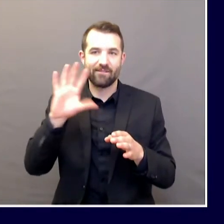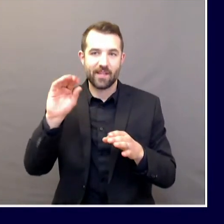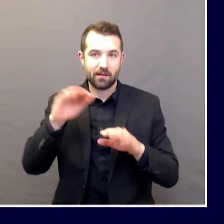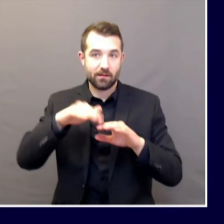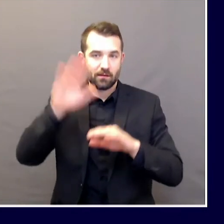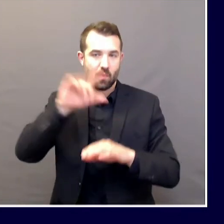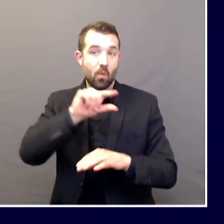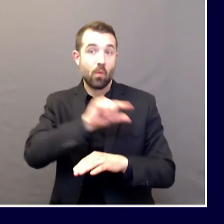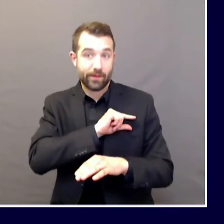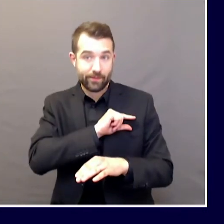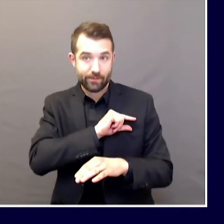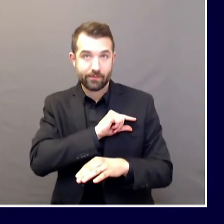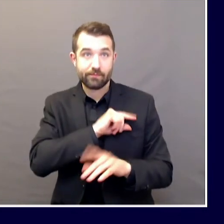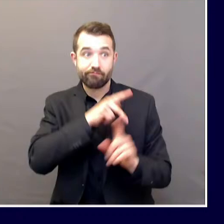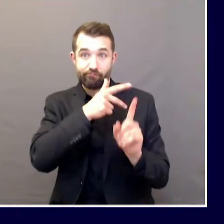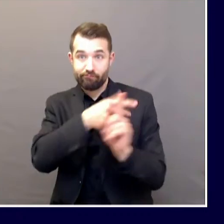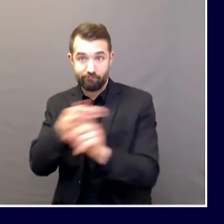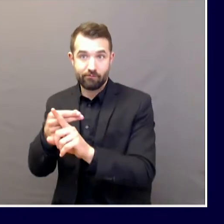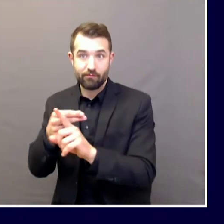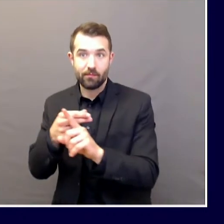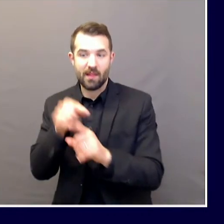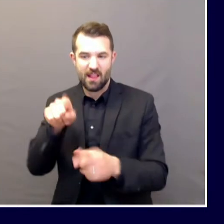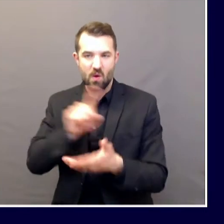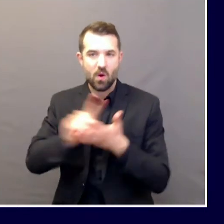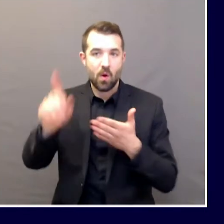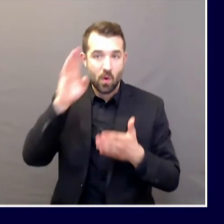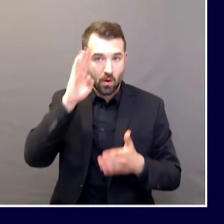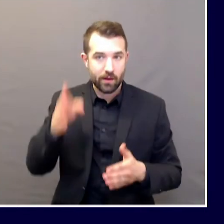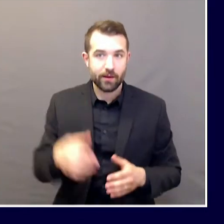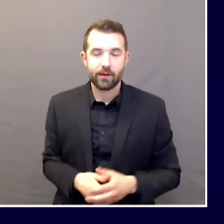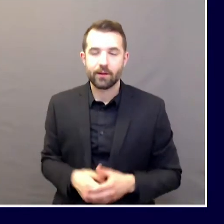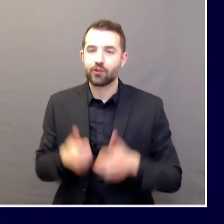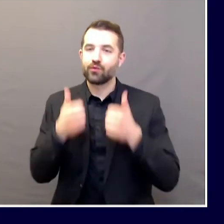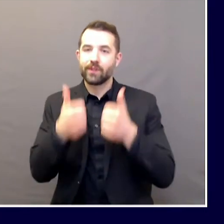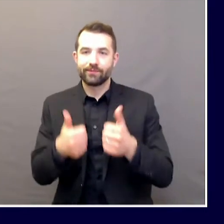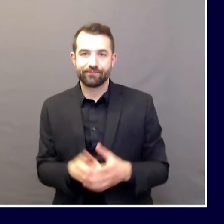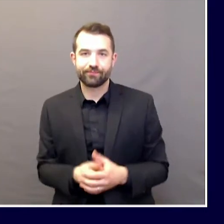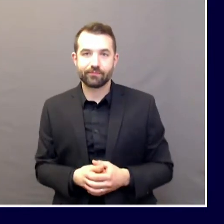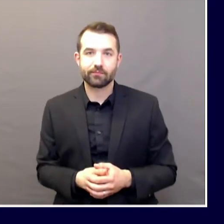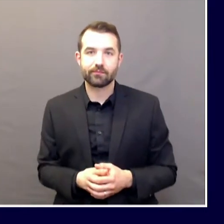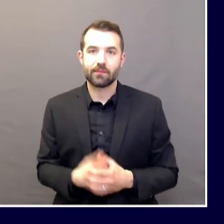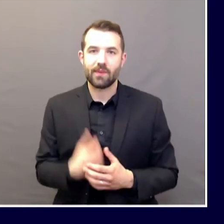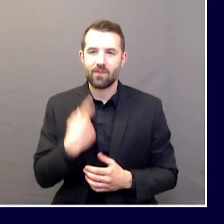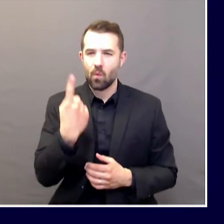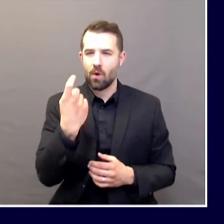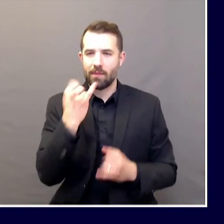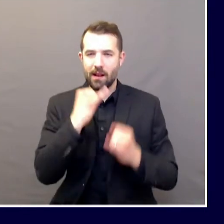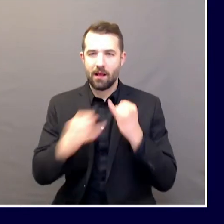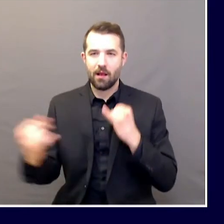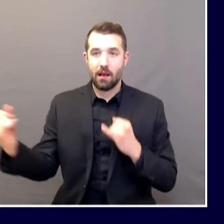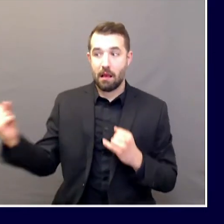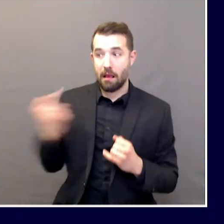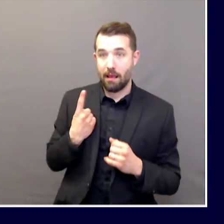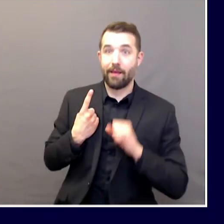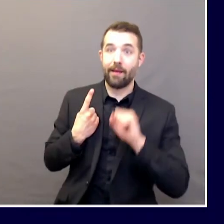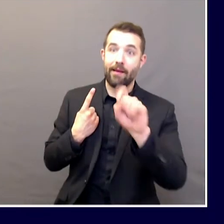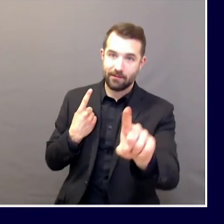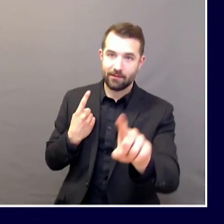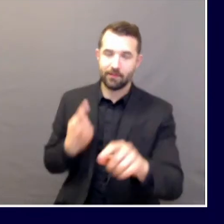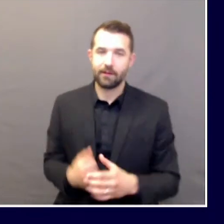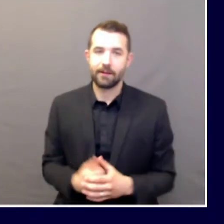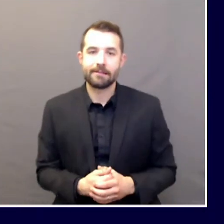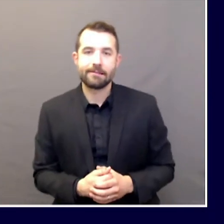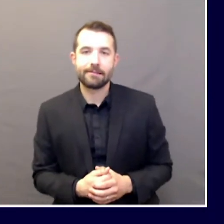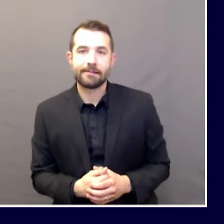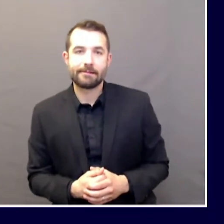well. Great. And just one last question that I received from a reader who emailed with a story about her